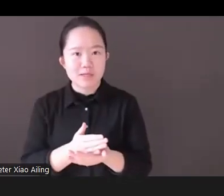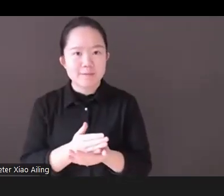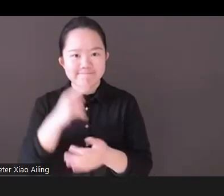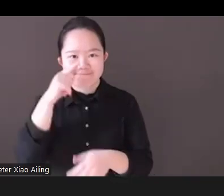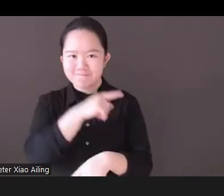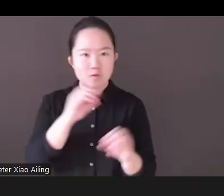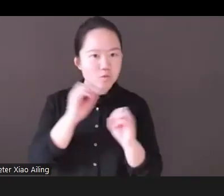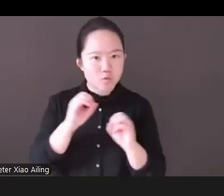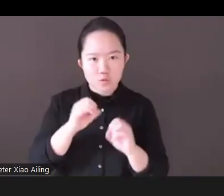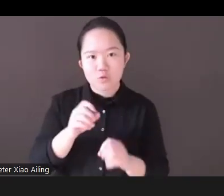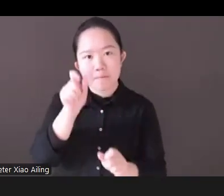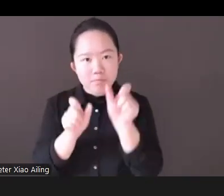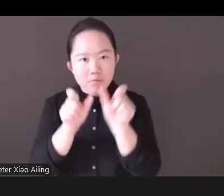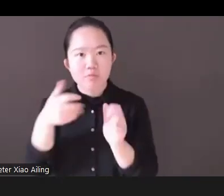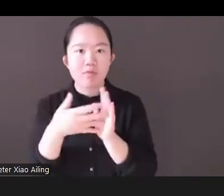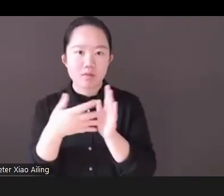digital services.